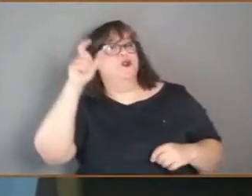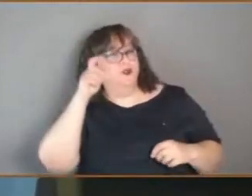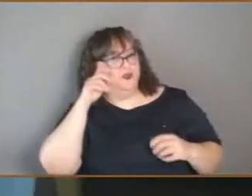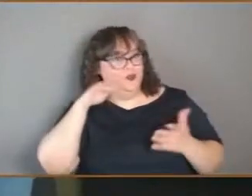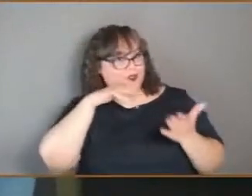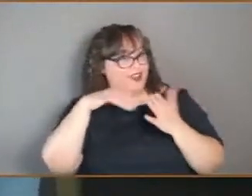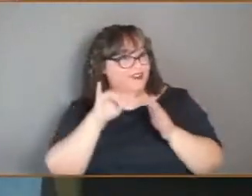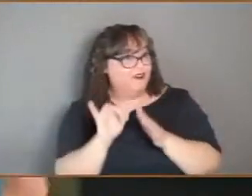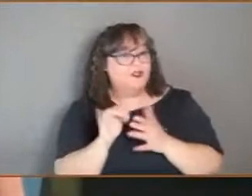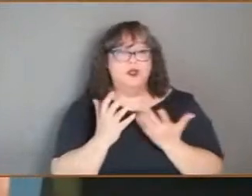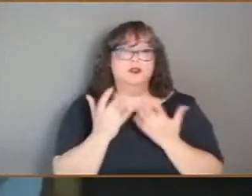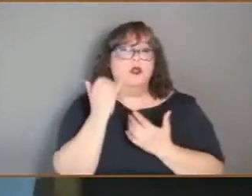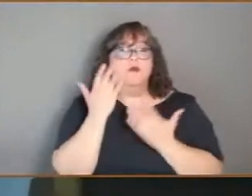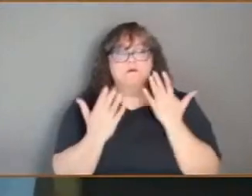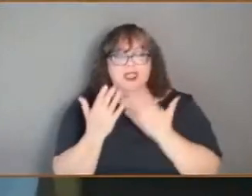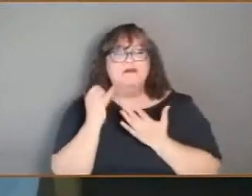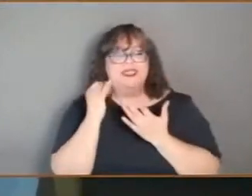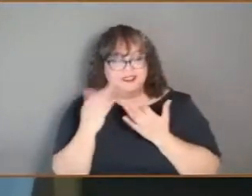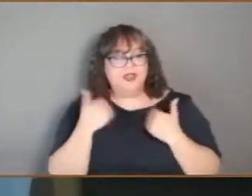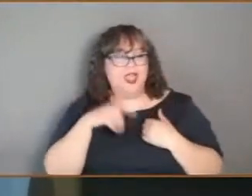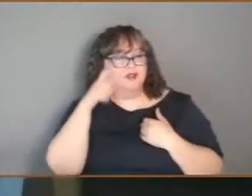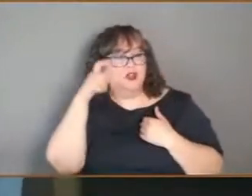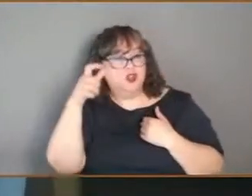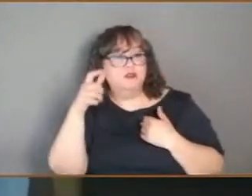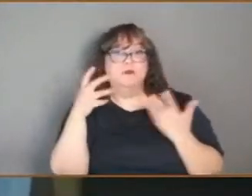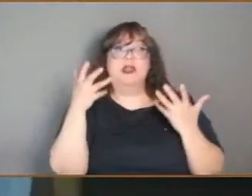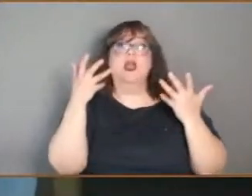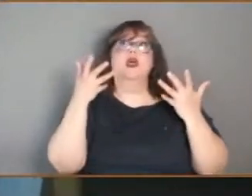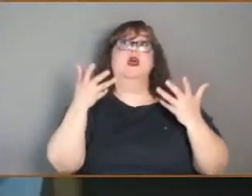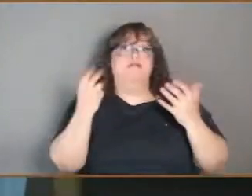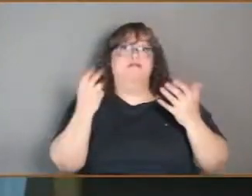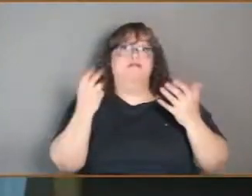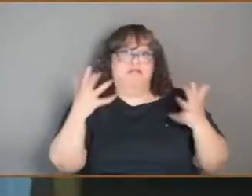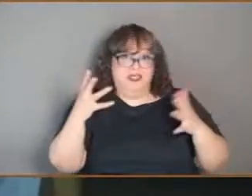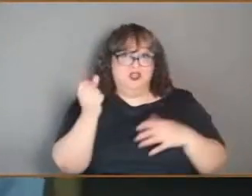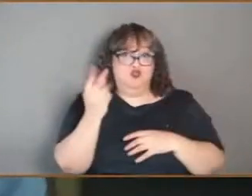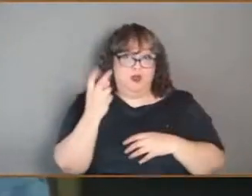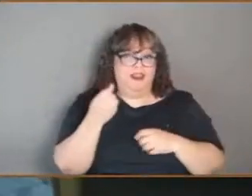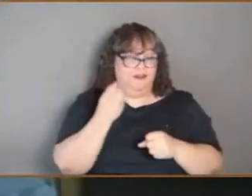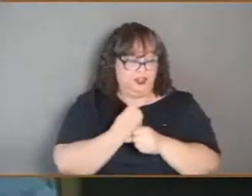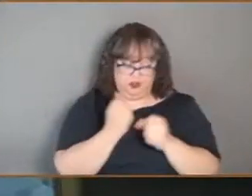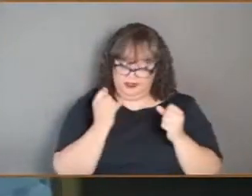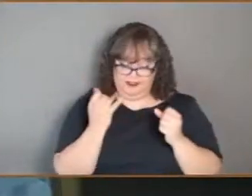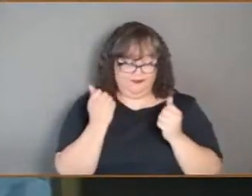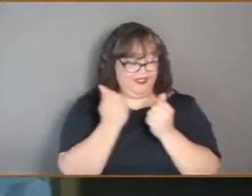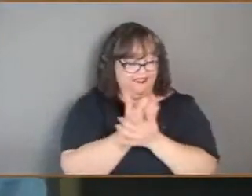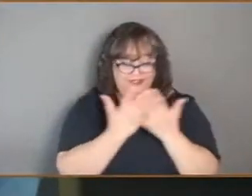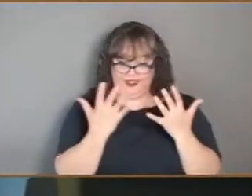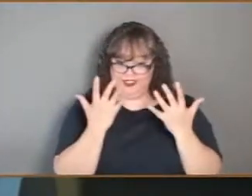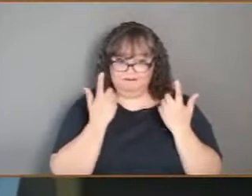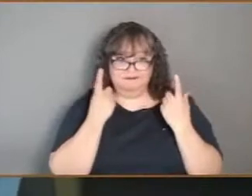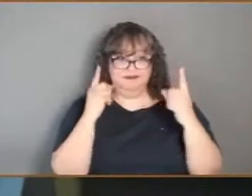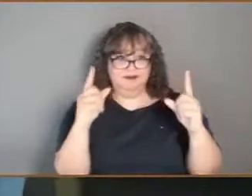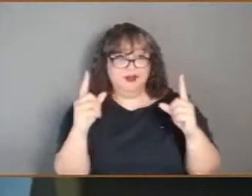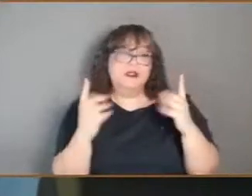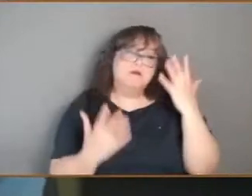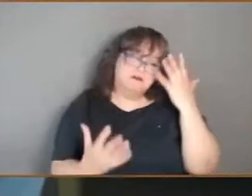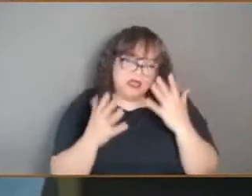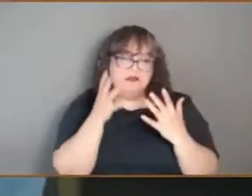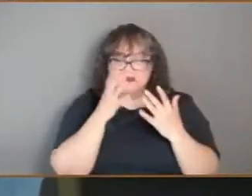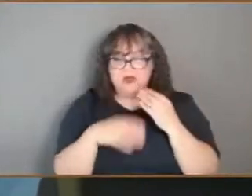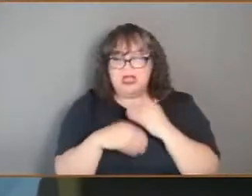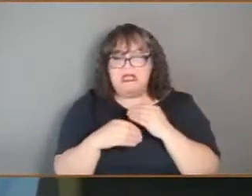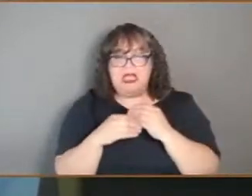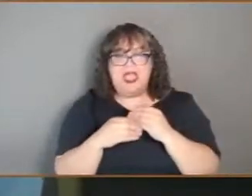they have moons. After our nominal mission, if everything works, we'll be applying, I'm sure, to see more asteroids, and we'll do some maneuvers